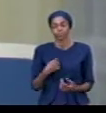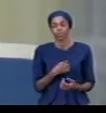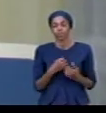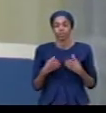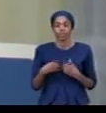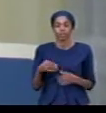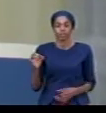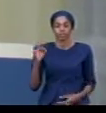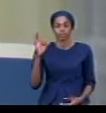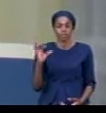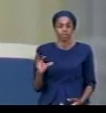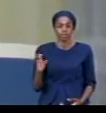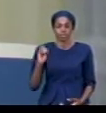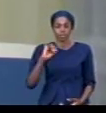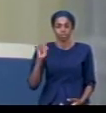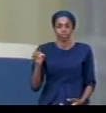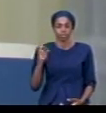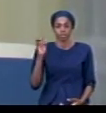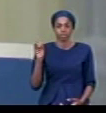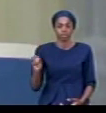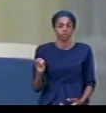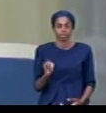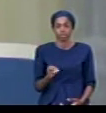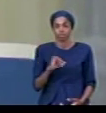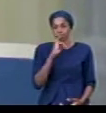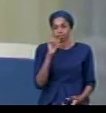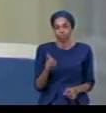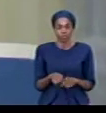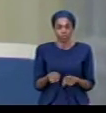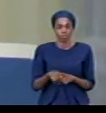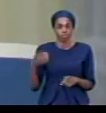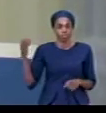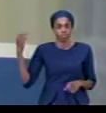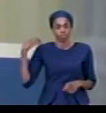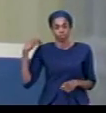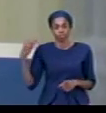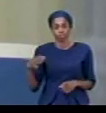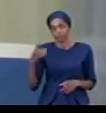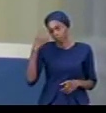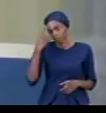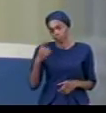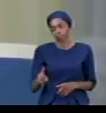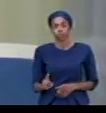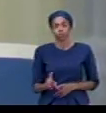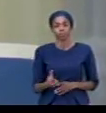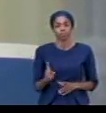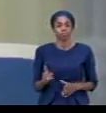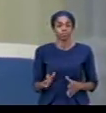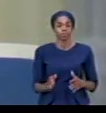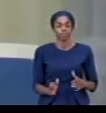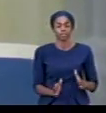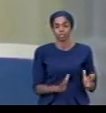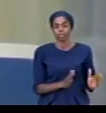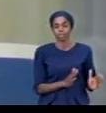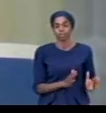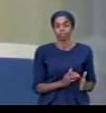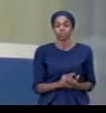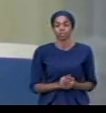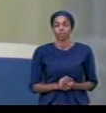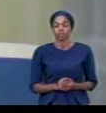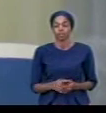Ojo Ogbola, is also co-chairman for protocol. We have Pastor Emmanuel